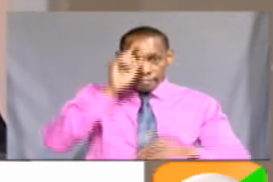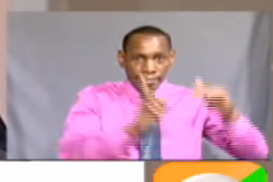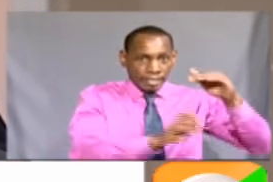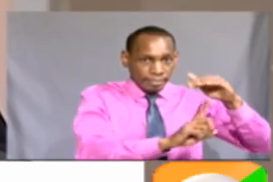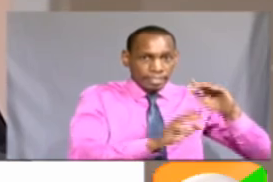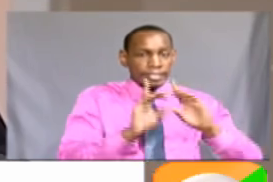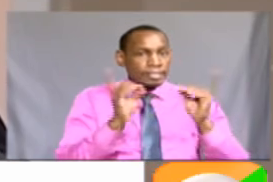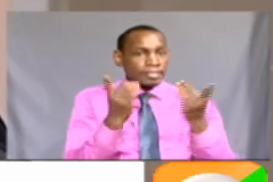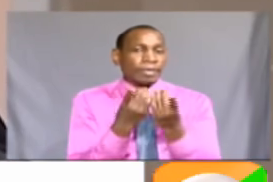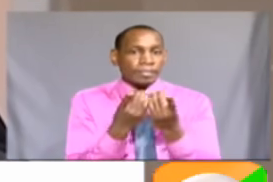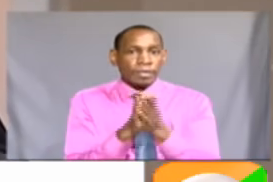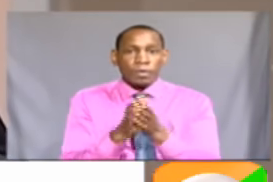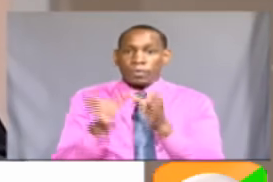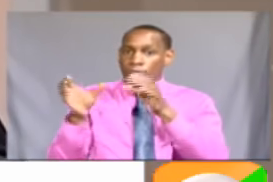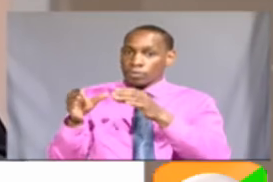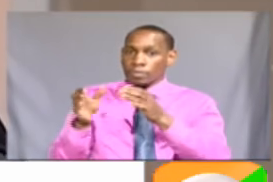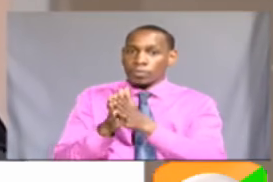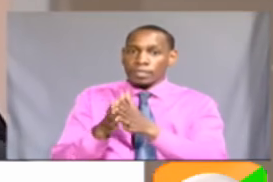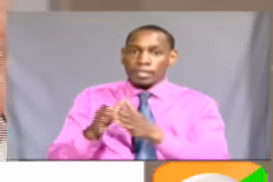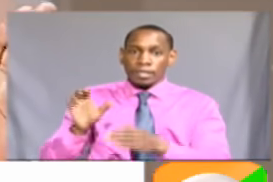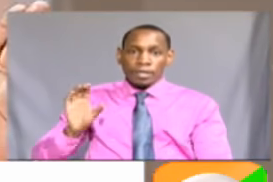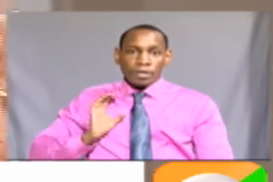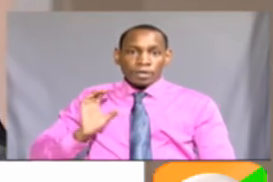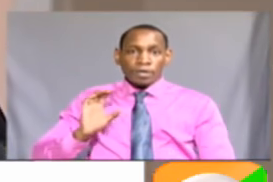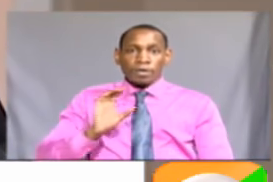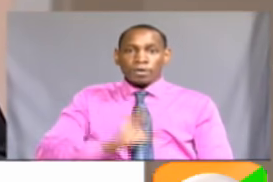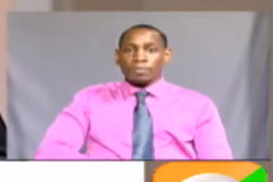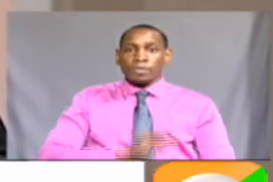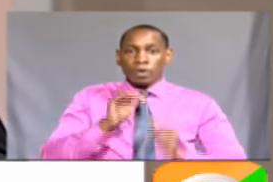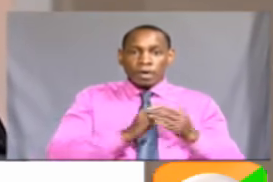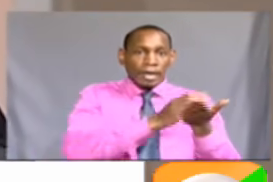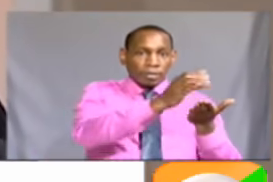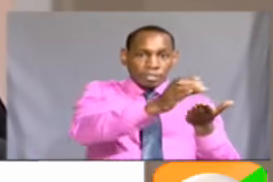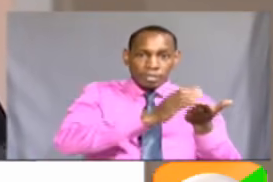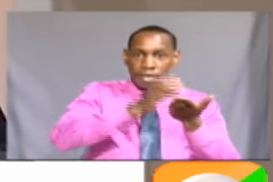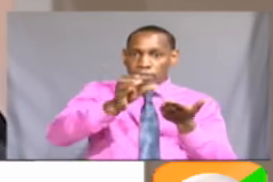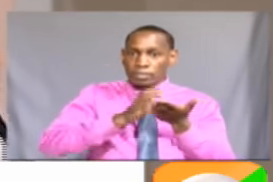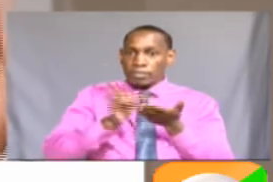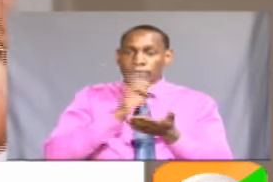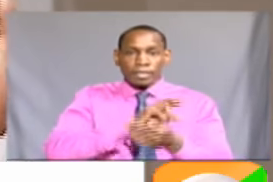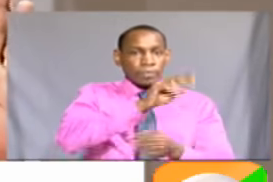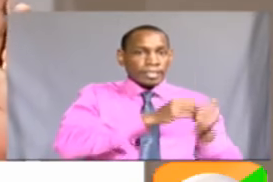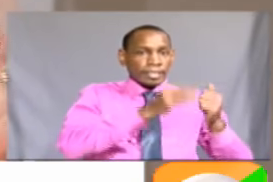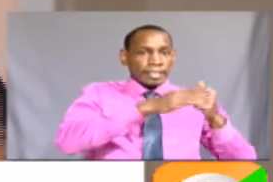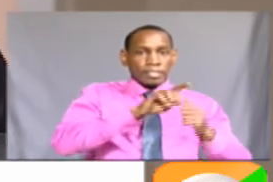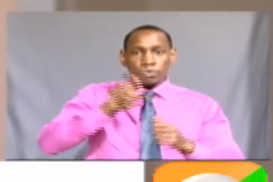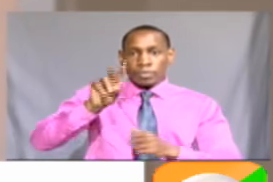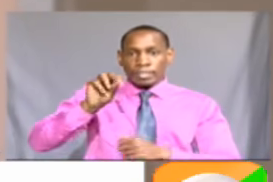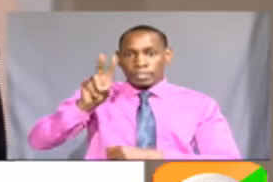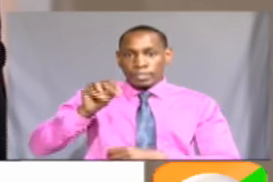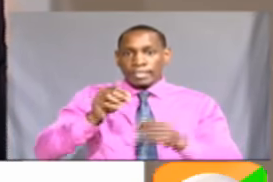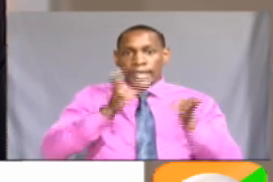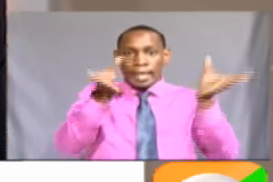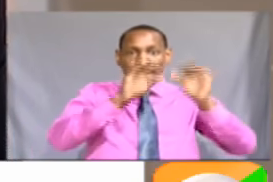ministries, departments, agencies, commissions, all of them had their allocation of the 2019-2020 budget.